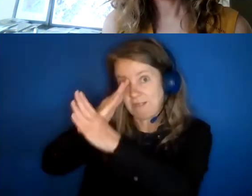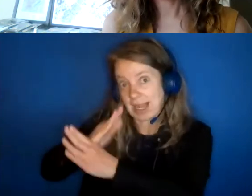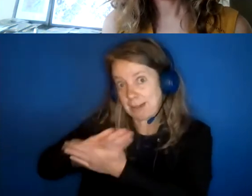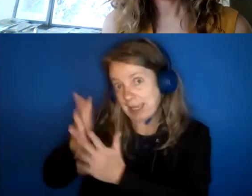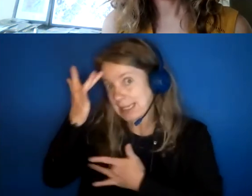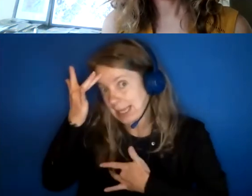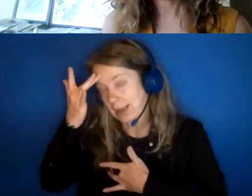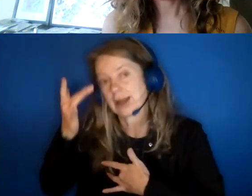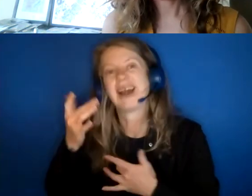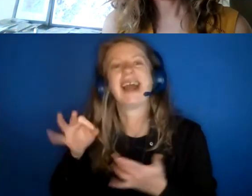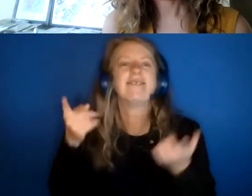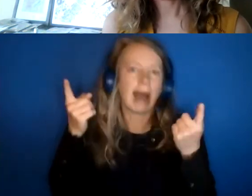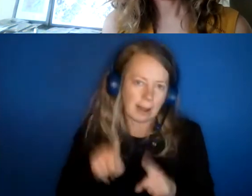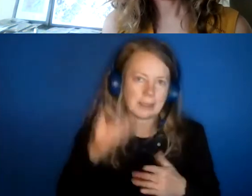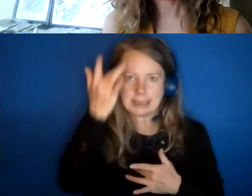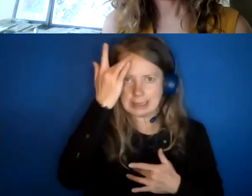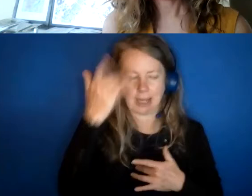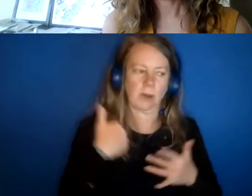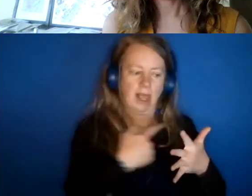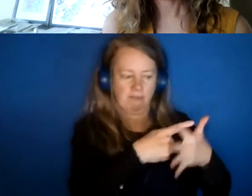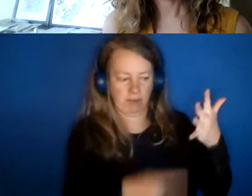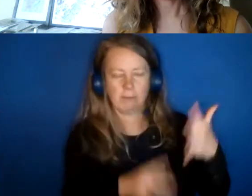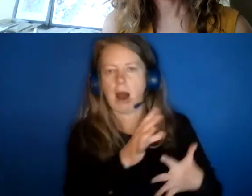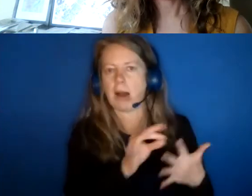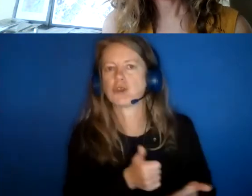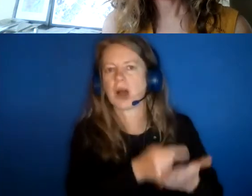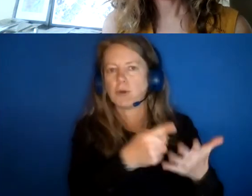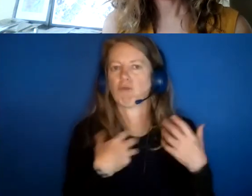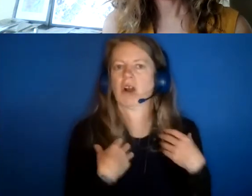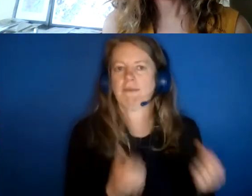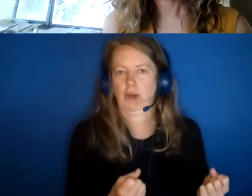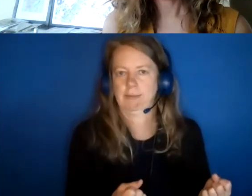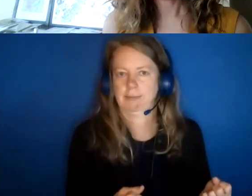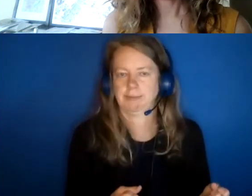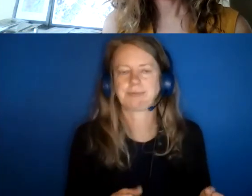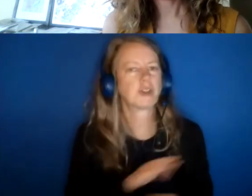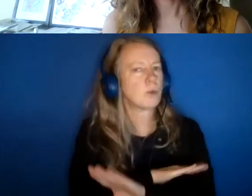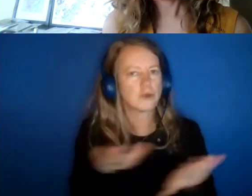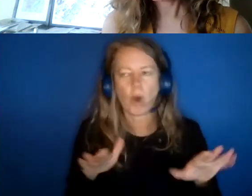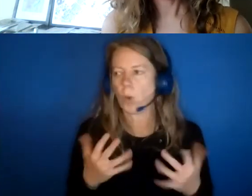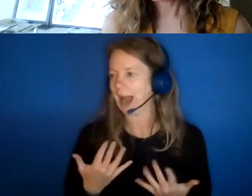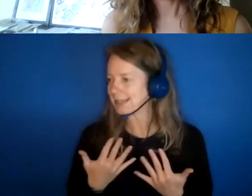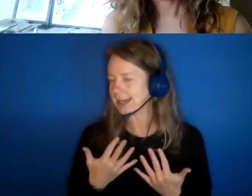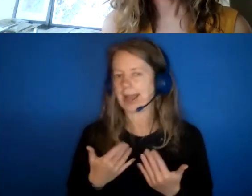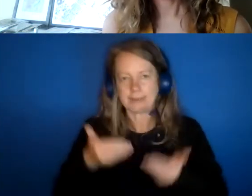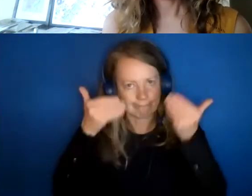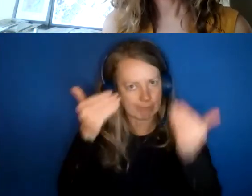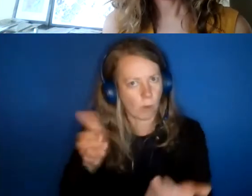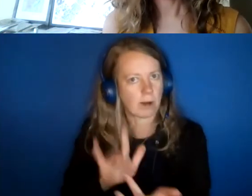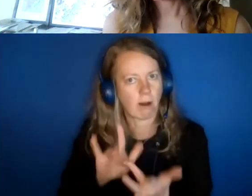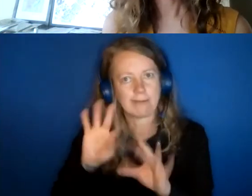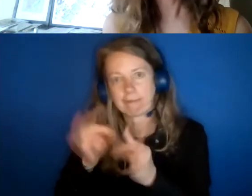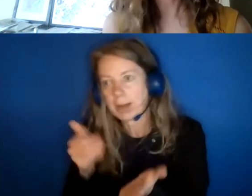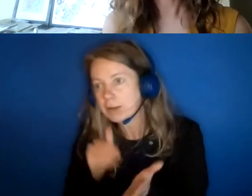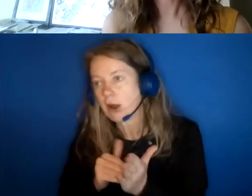recover. And so don't hesitate. Again, reach out to your primary care provider, reach out to a provider and ask